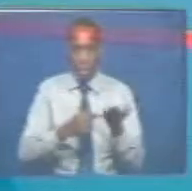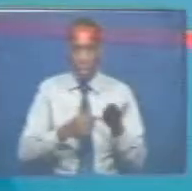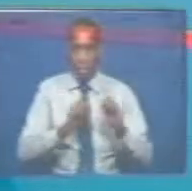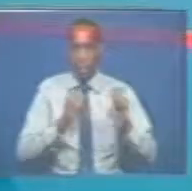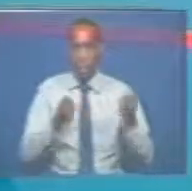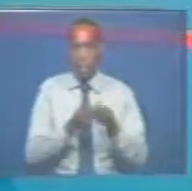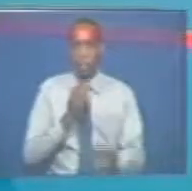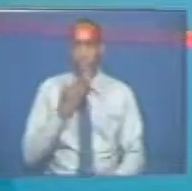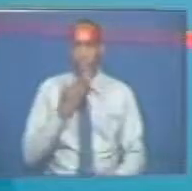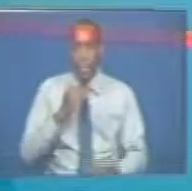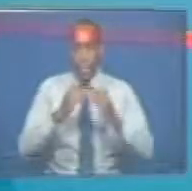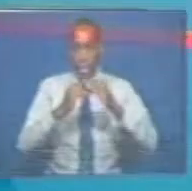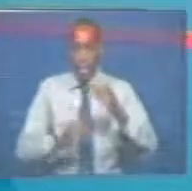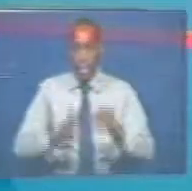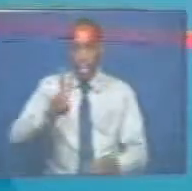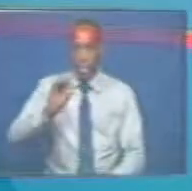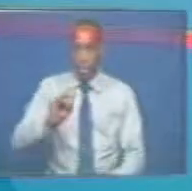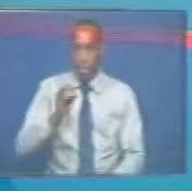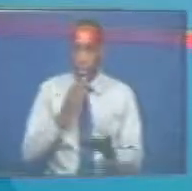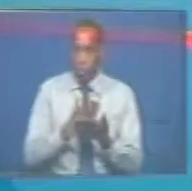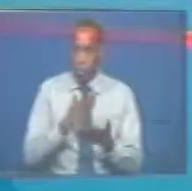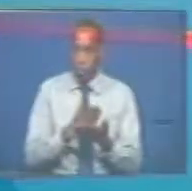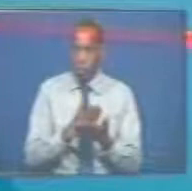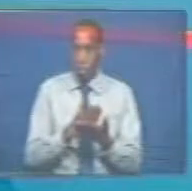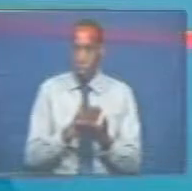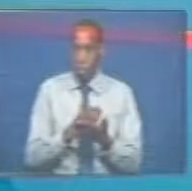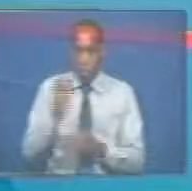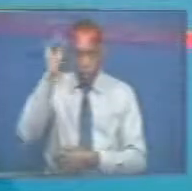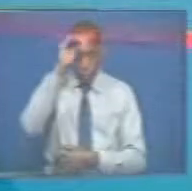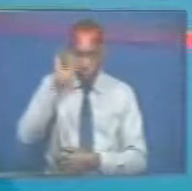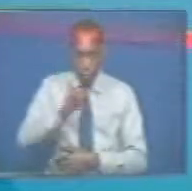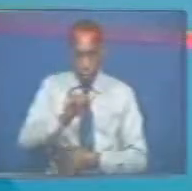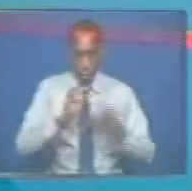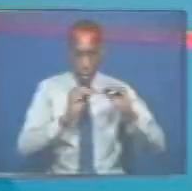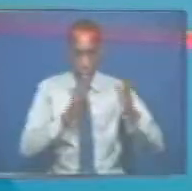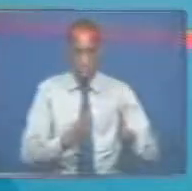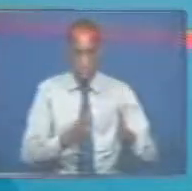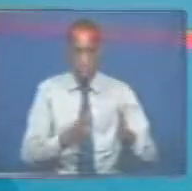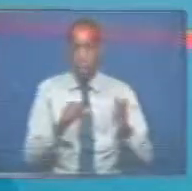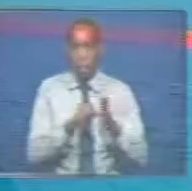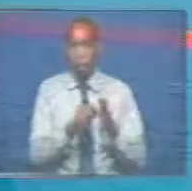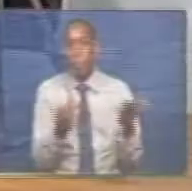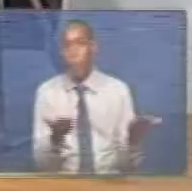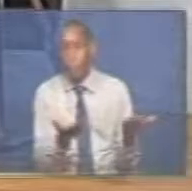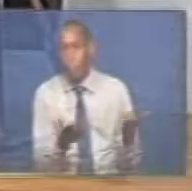AFC Leopards under 20. And of course, from your point of view as a coach, what seems to be the problem?